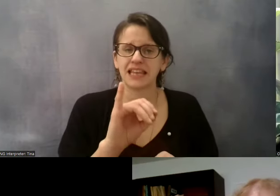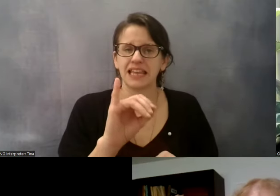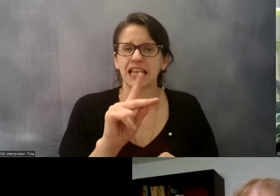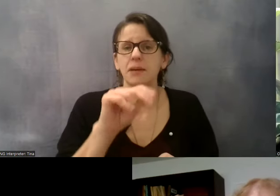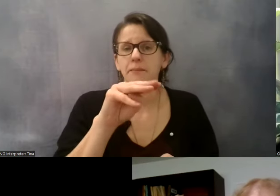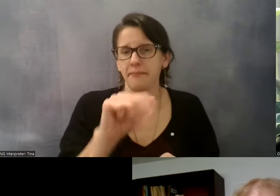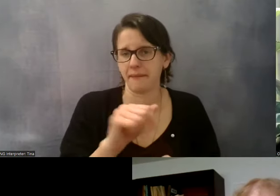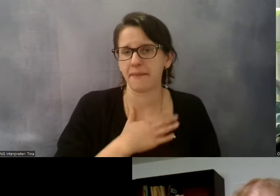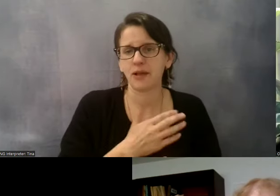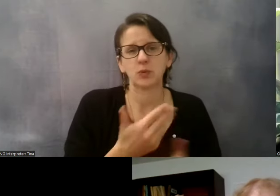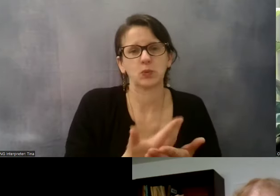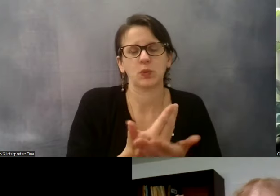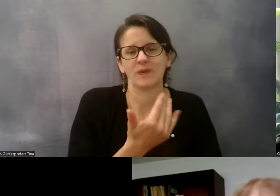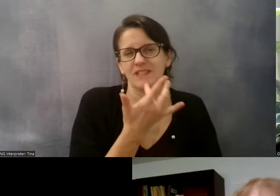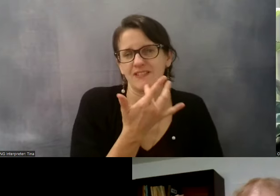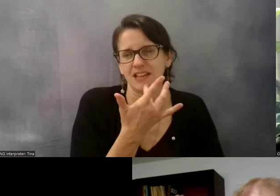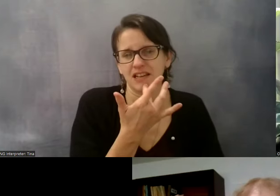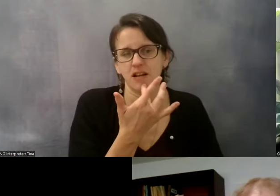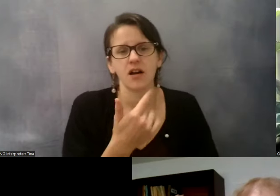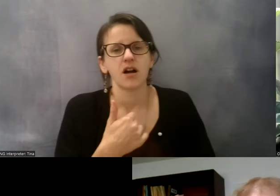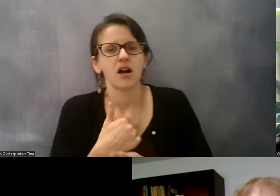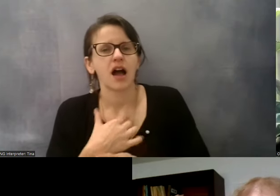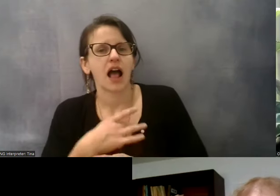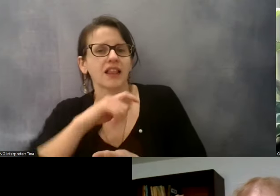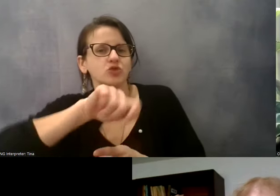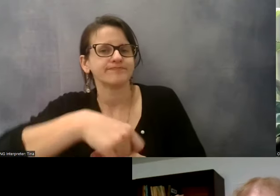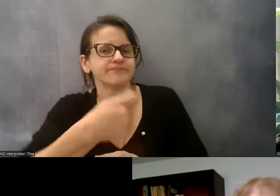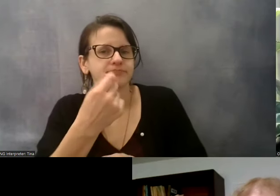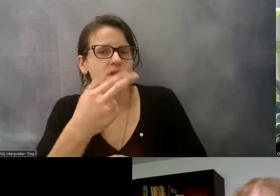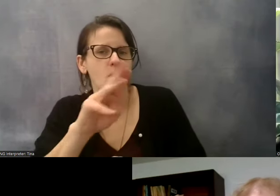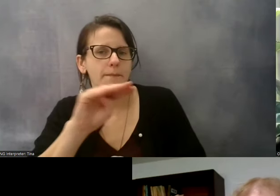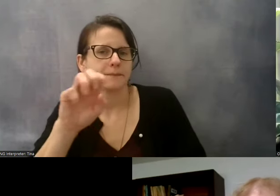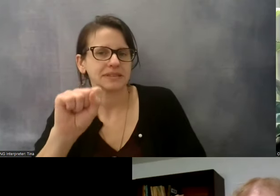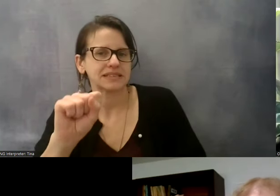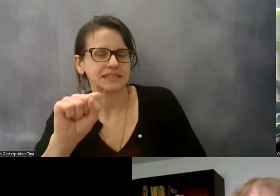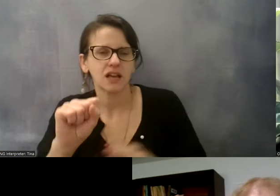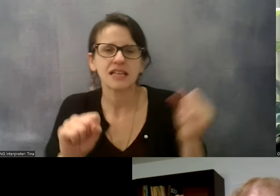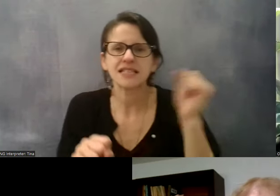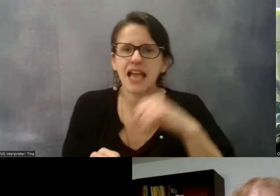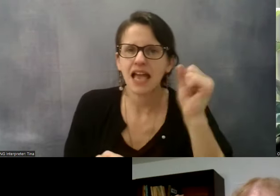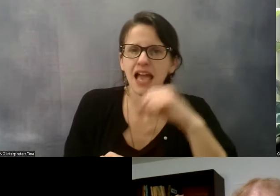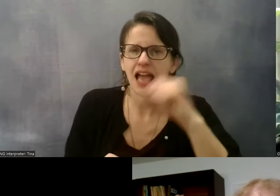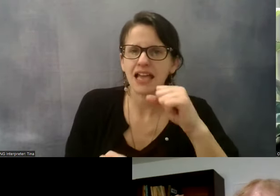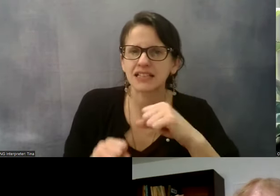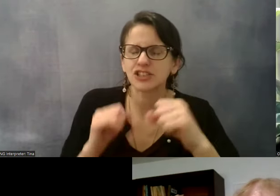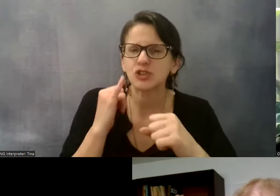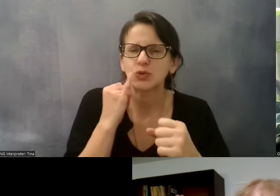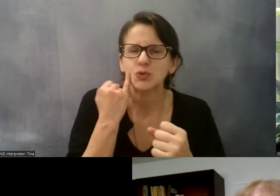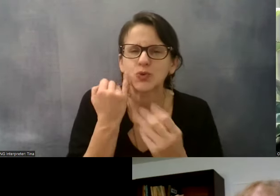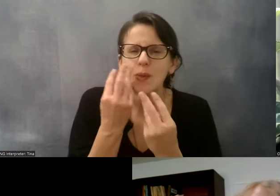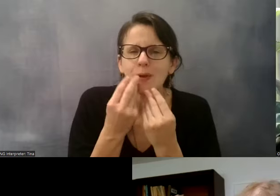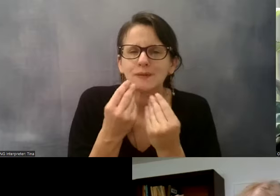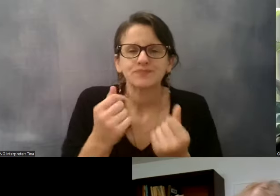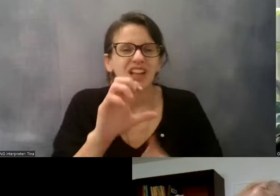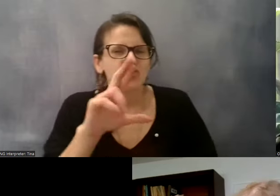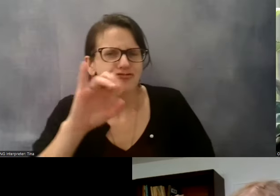vegetable. I like to dip it in hummus. Oh yes. It's like Yeah. it's juicy and it's sweet and And it's crispy